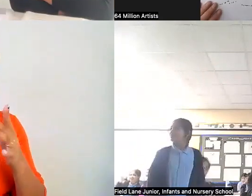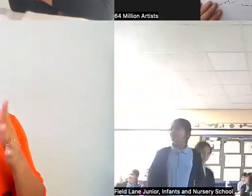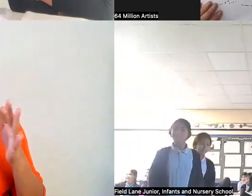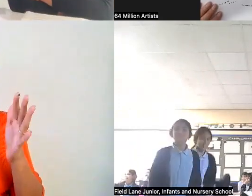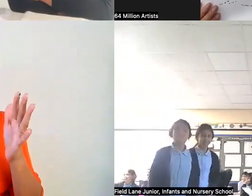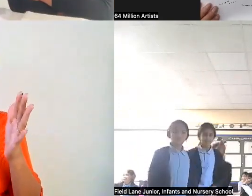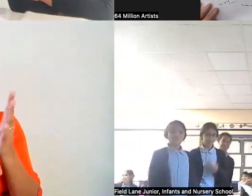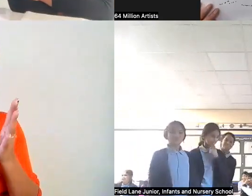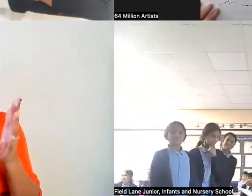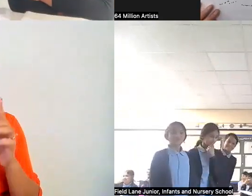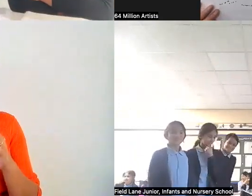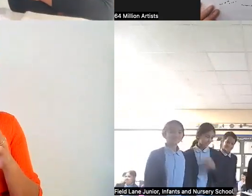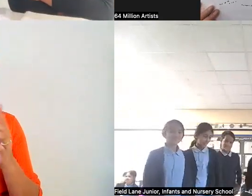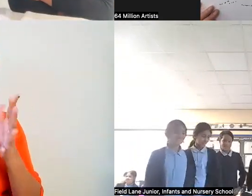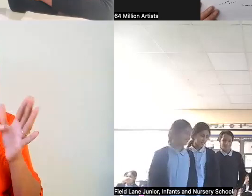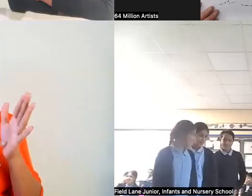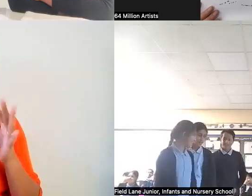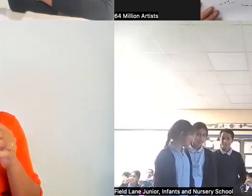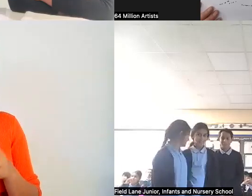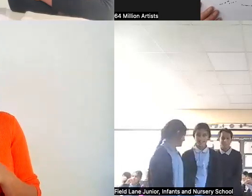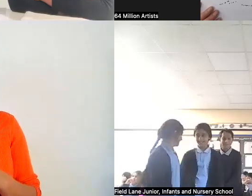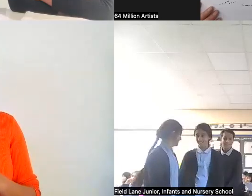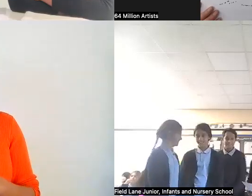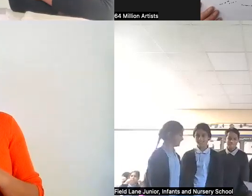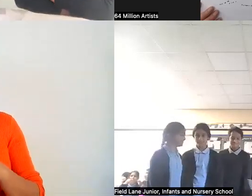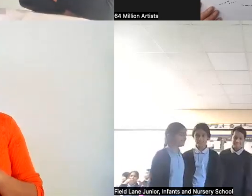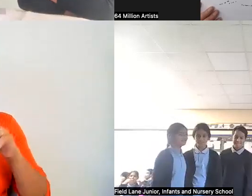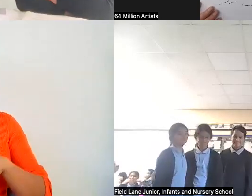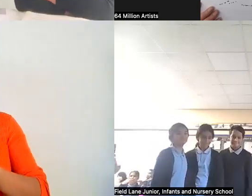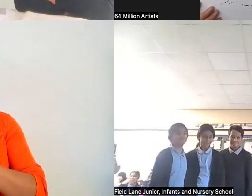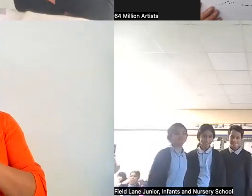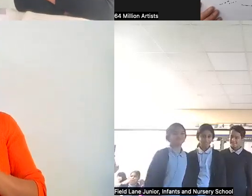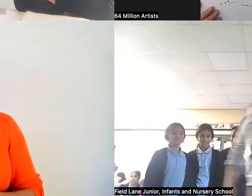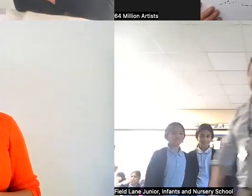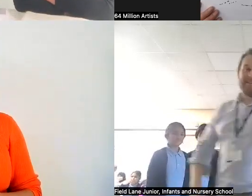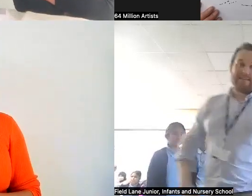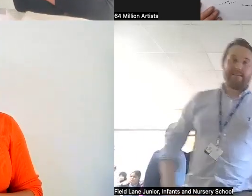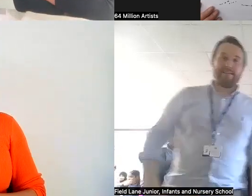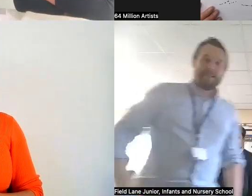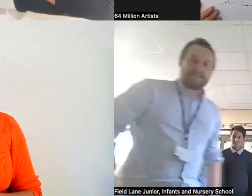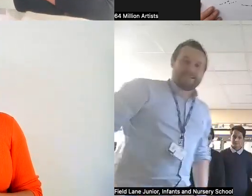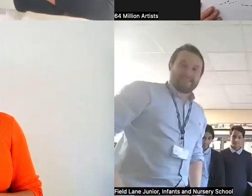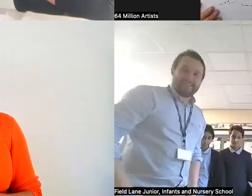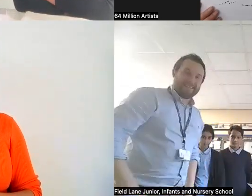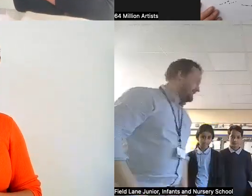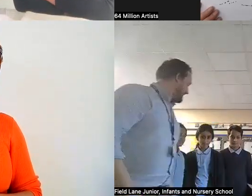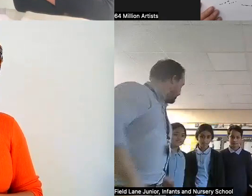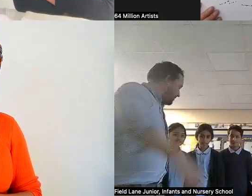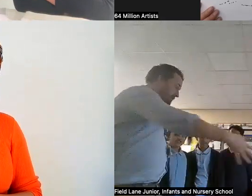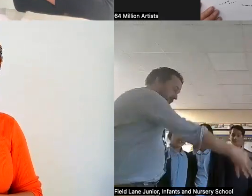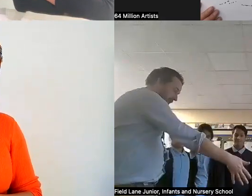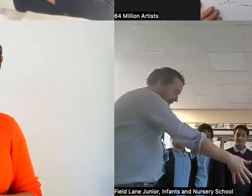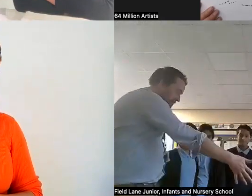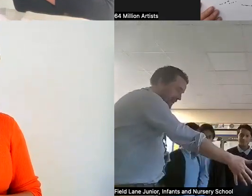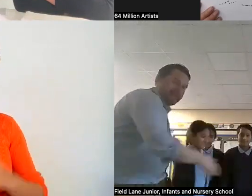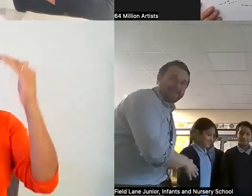Hello. Hi. Teacher waving, that's always nice. Oh, wonderful. Oh, there's some other human beings there as well. They look quite big for primary. Are you